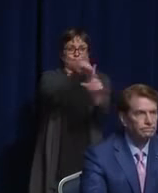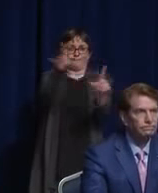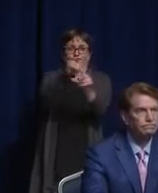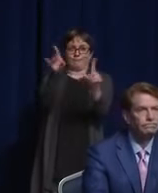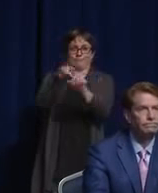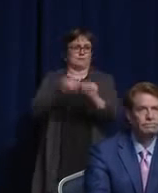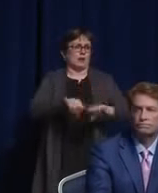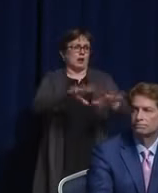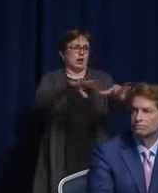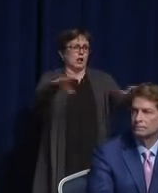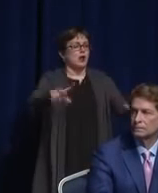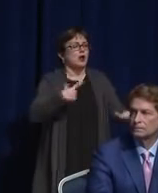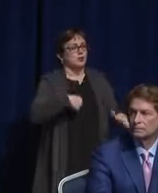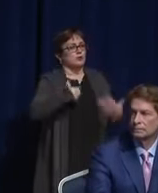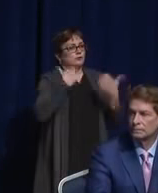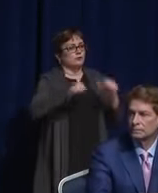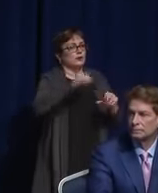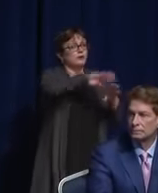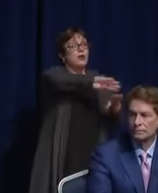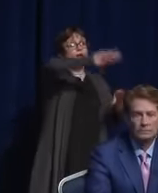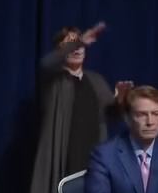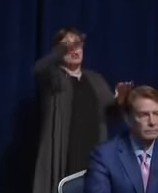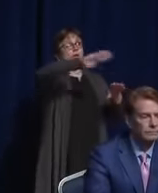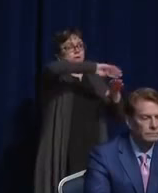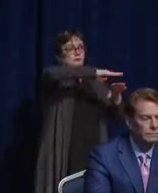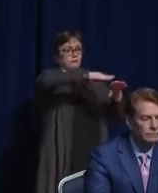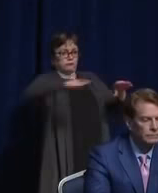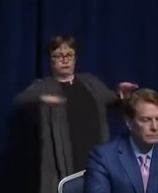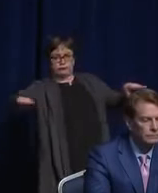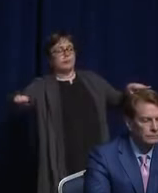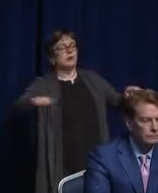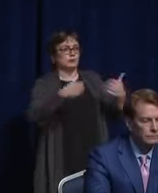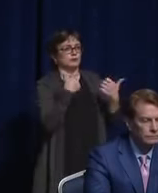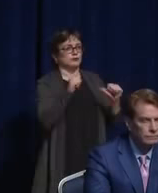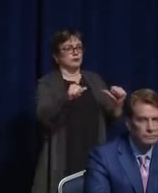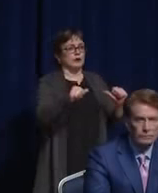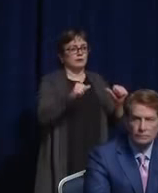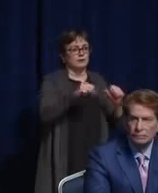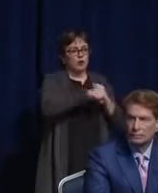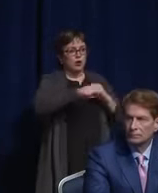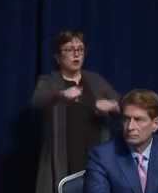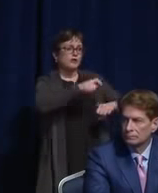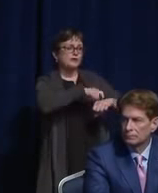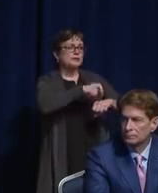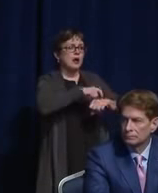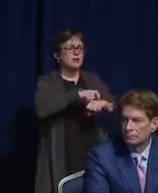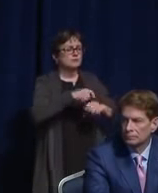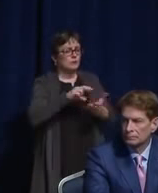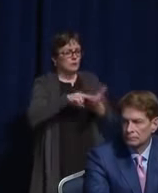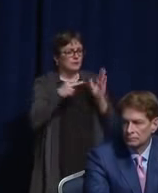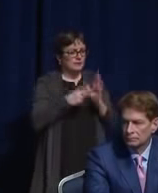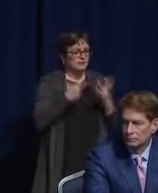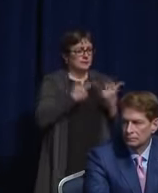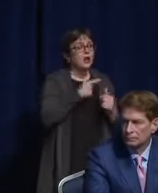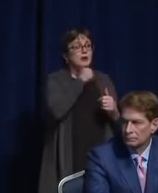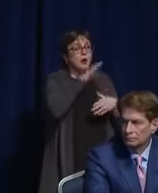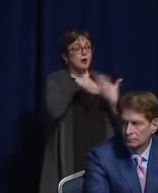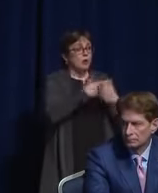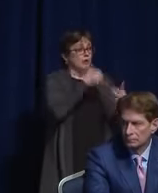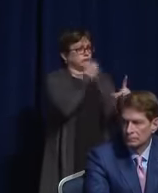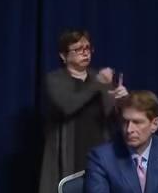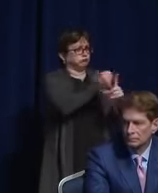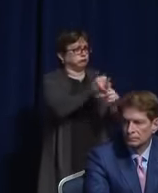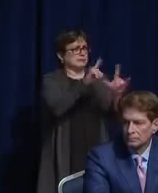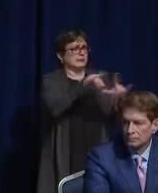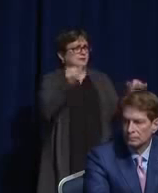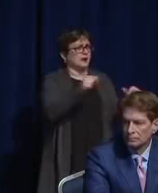the back of that curve, flatten it, spread this out, take pressure off the healthcare system as a result, save lives as a